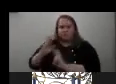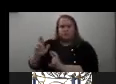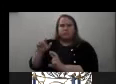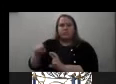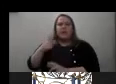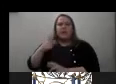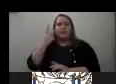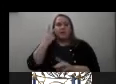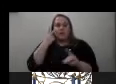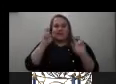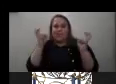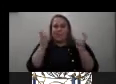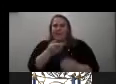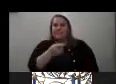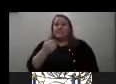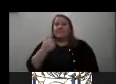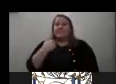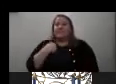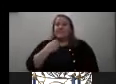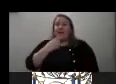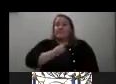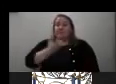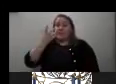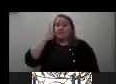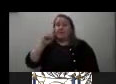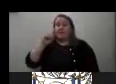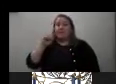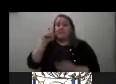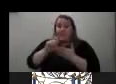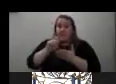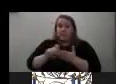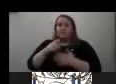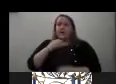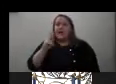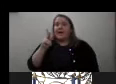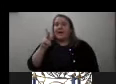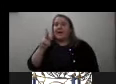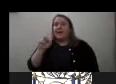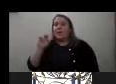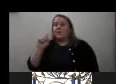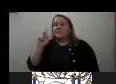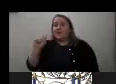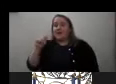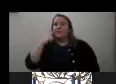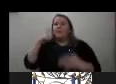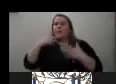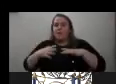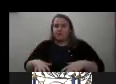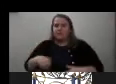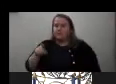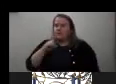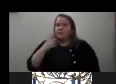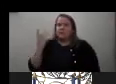his quote here, "There is Shakespeare for literature and Karinska for costume." She was truly an